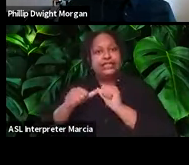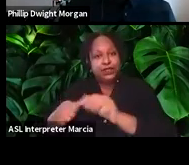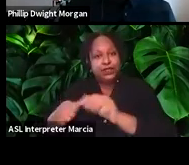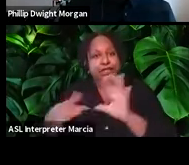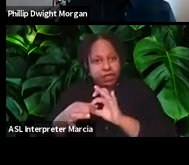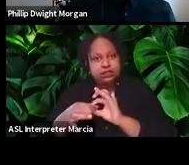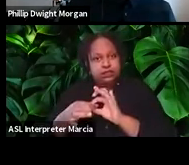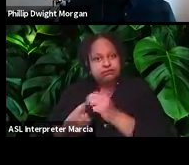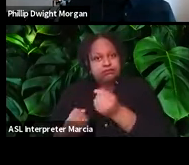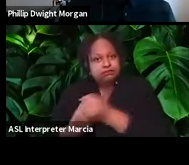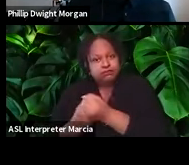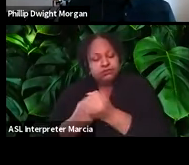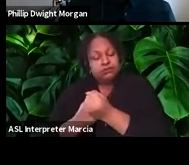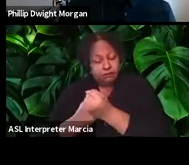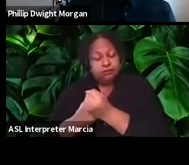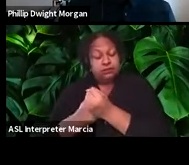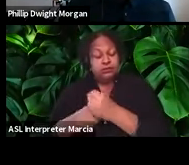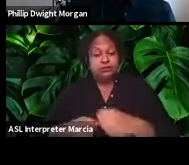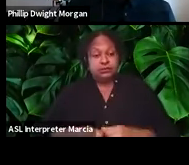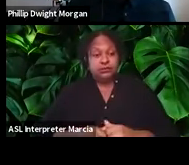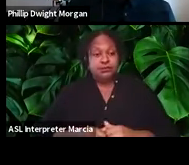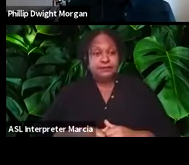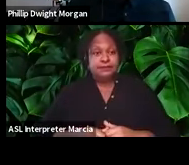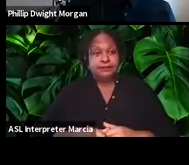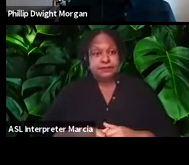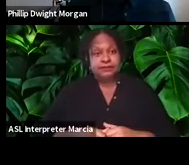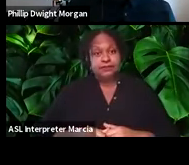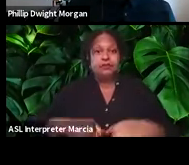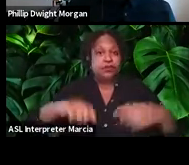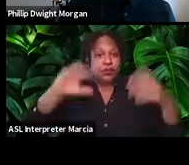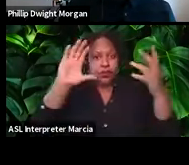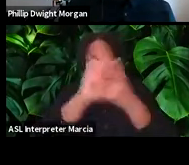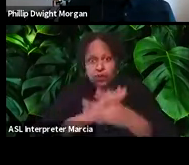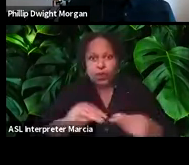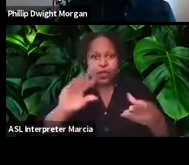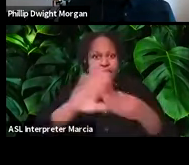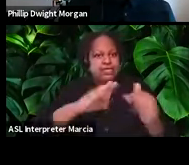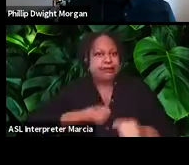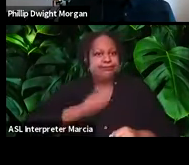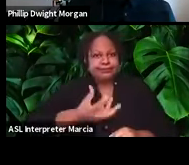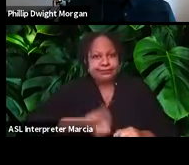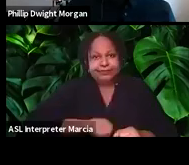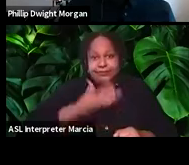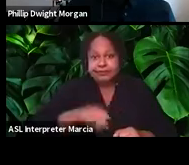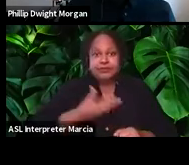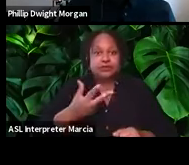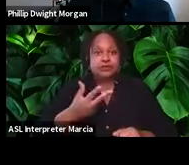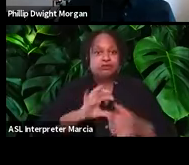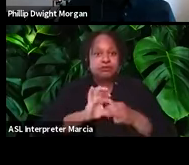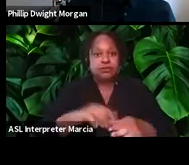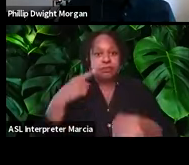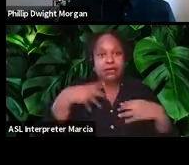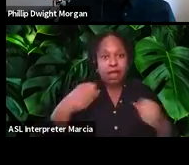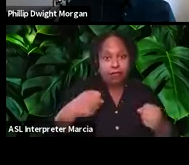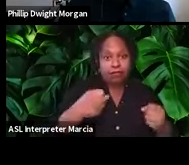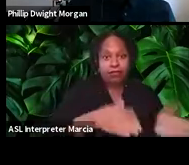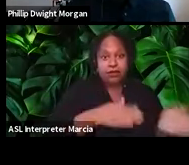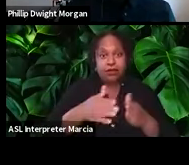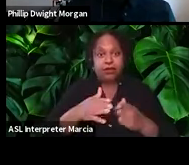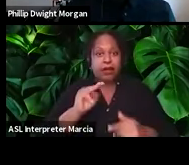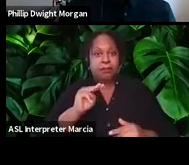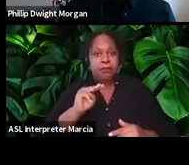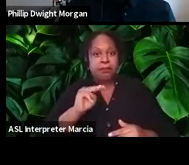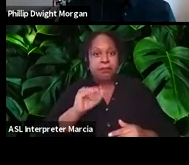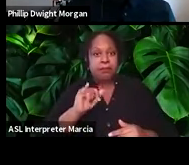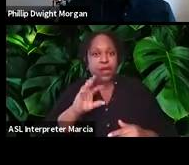connected. That, these stories that I told, whether it's around mental health, whether it was around microaggressions,